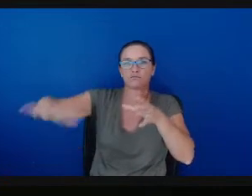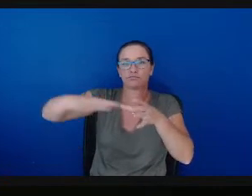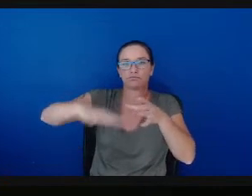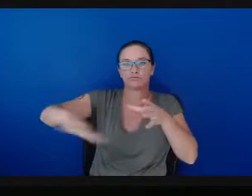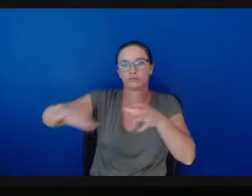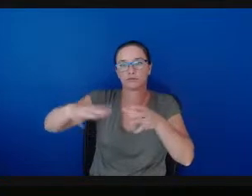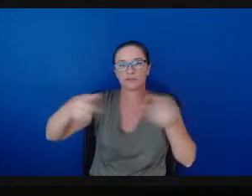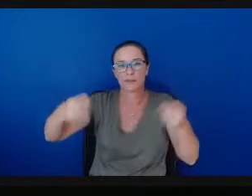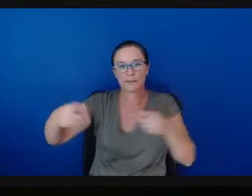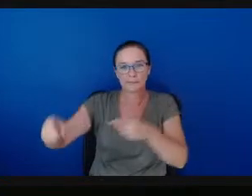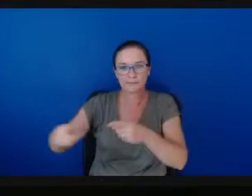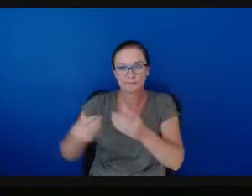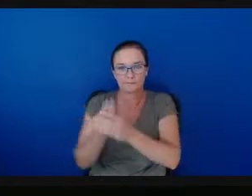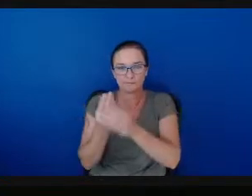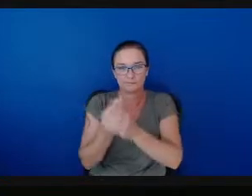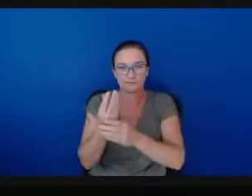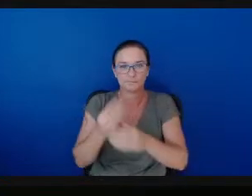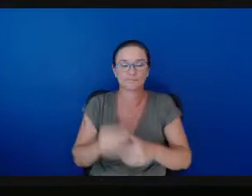happening.